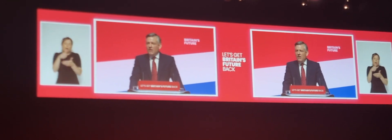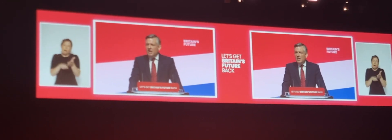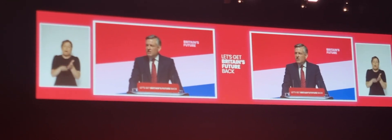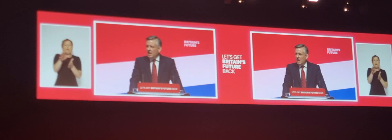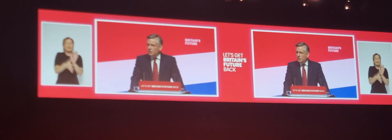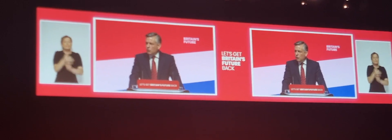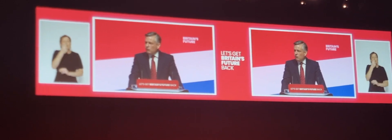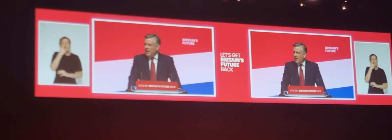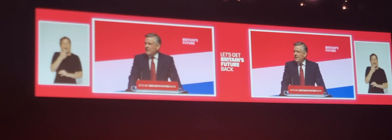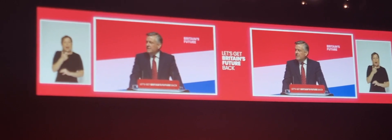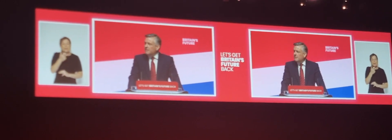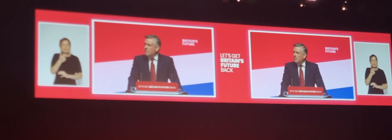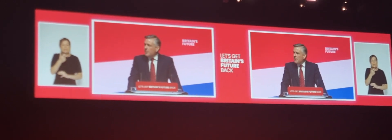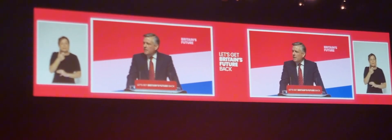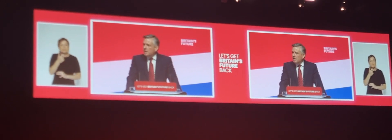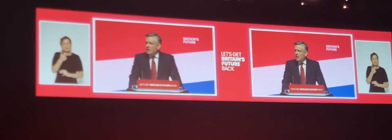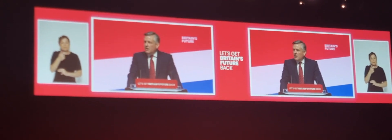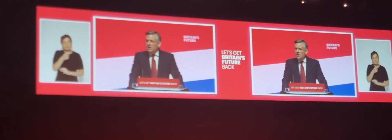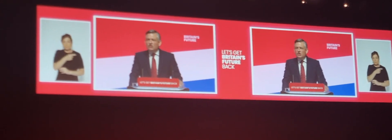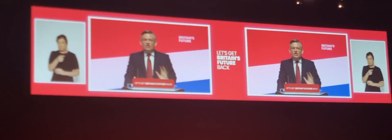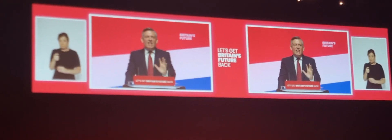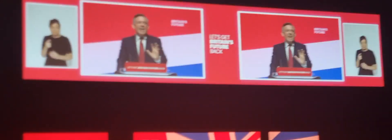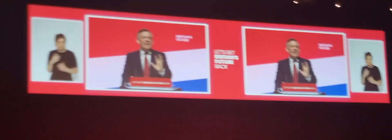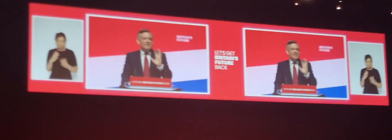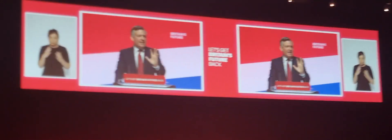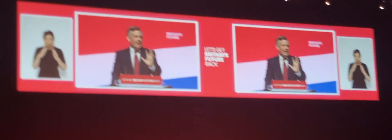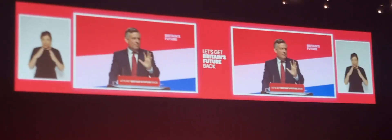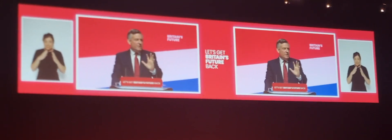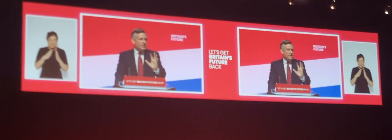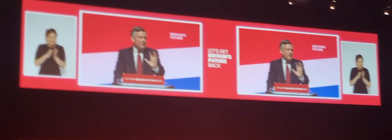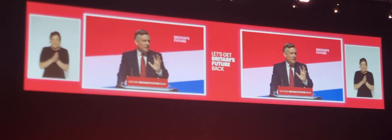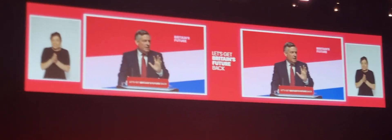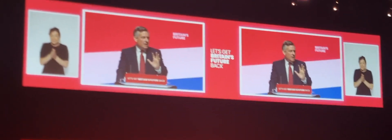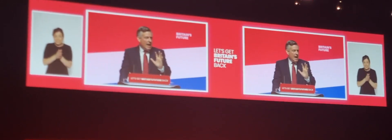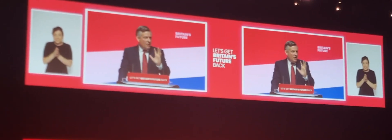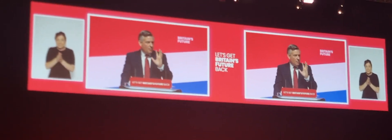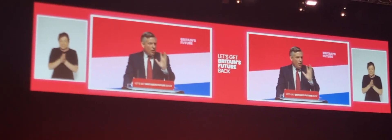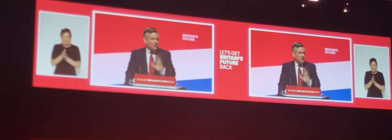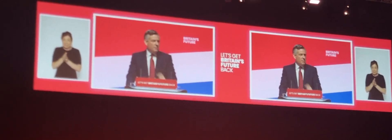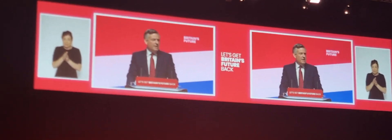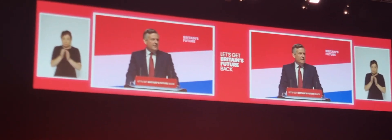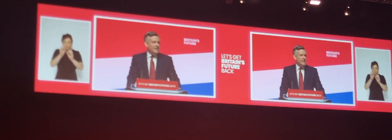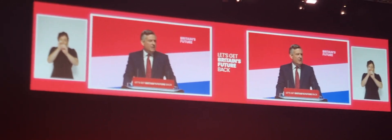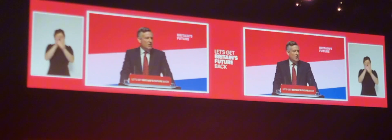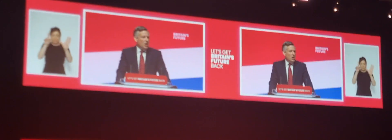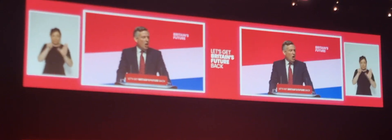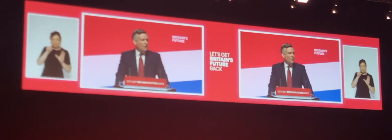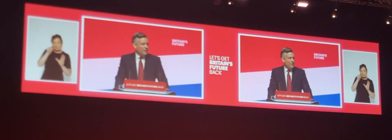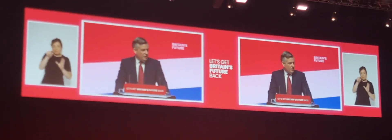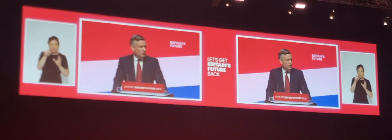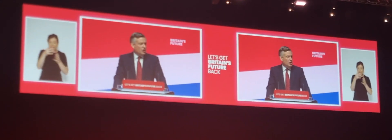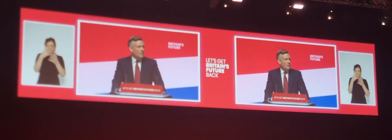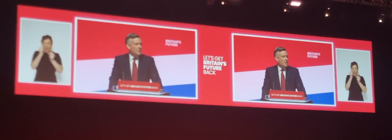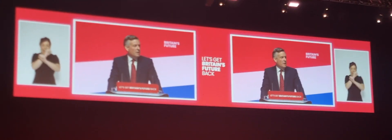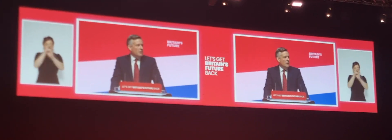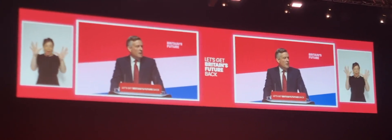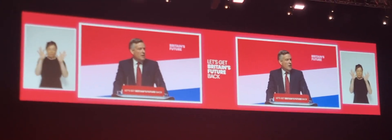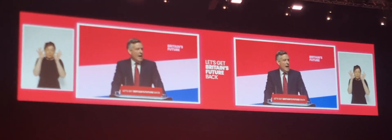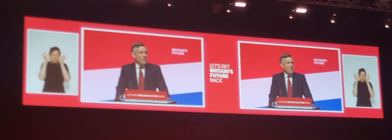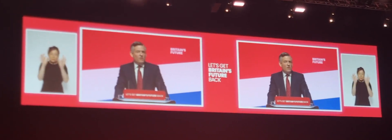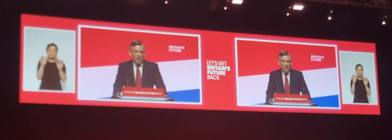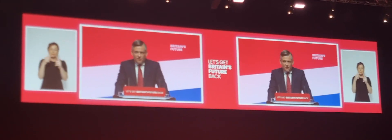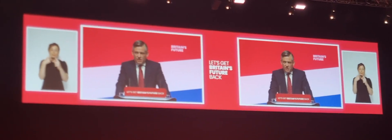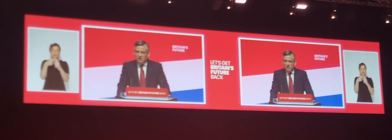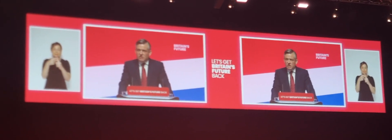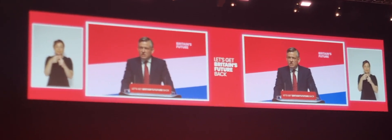So with our sights raised, let us dare to glimpse at the possibilities of the future.